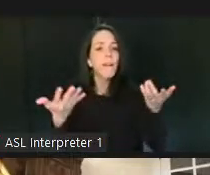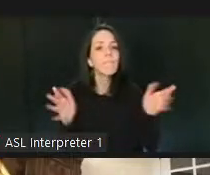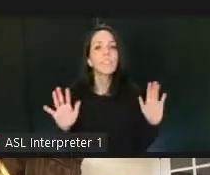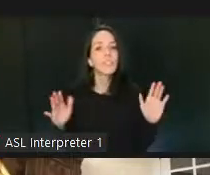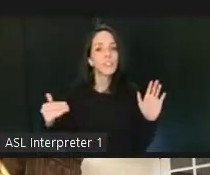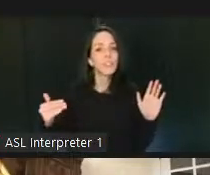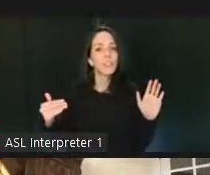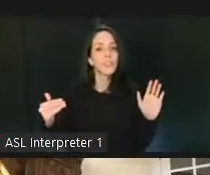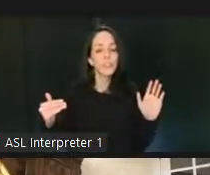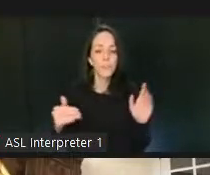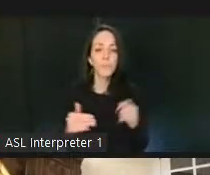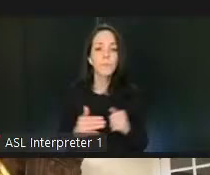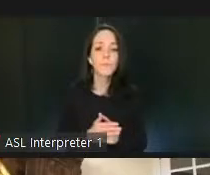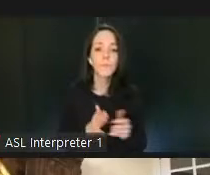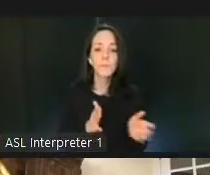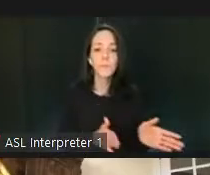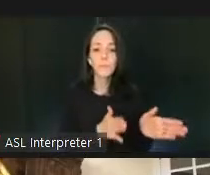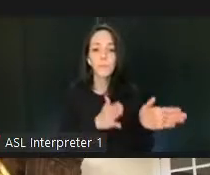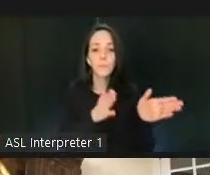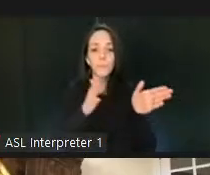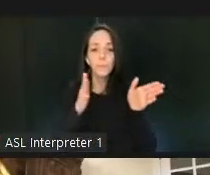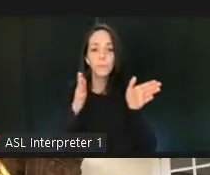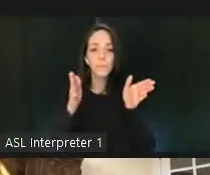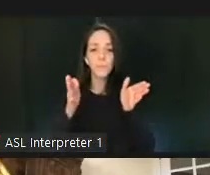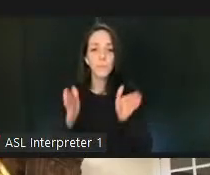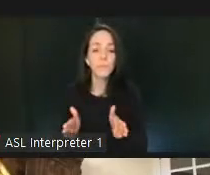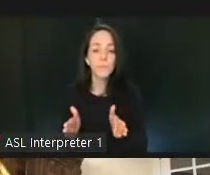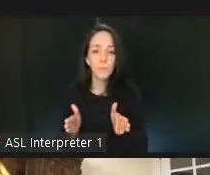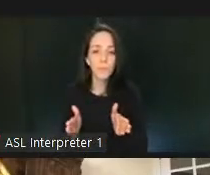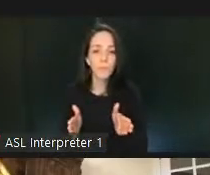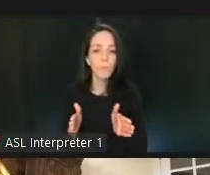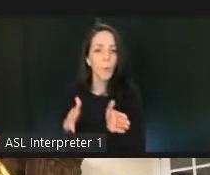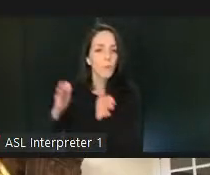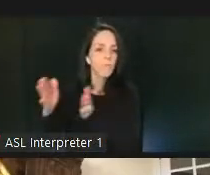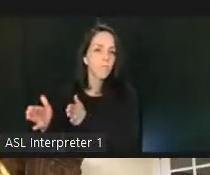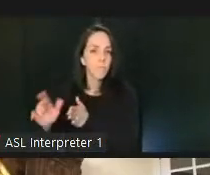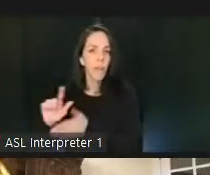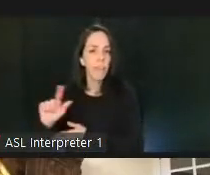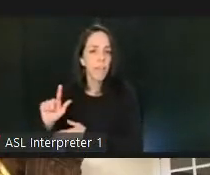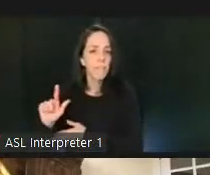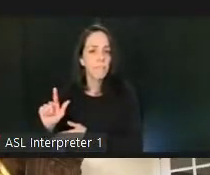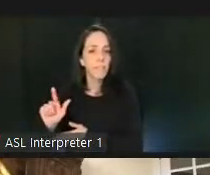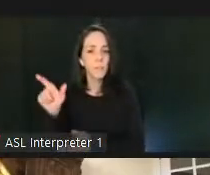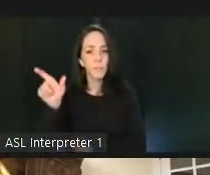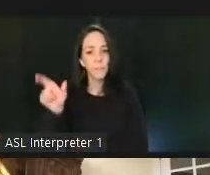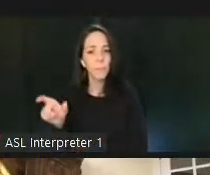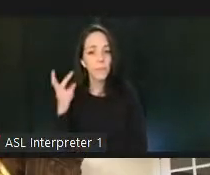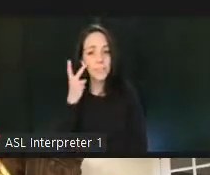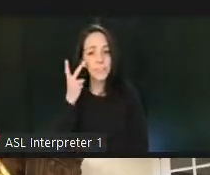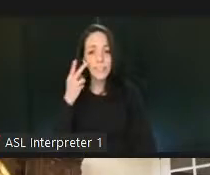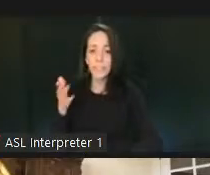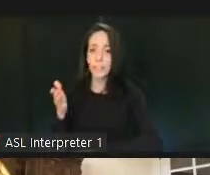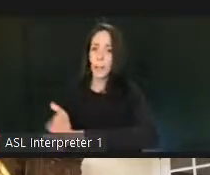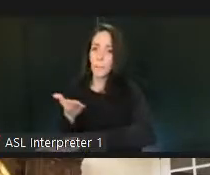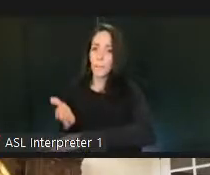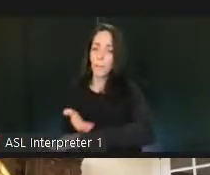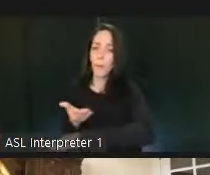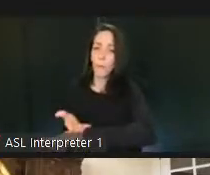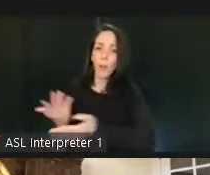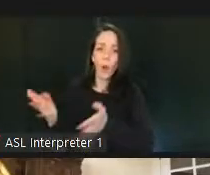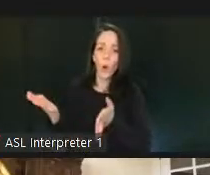yet. In the photo on the far left, you can see the improvements that have been completed at